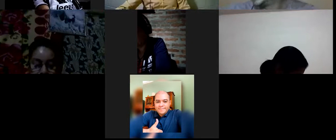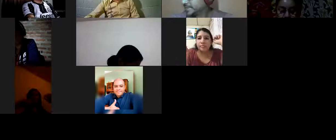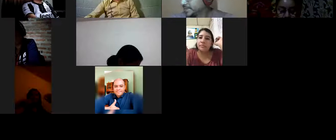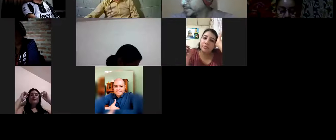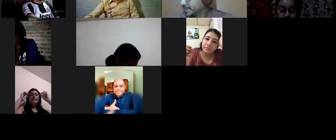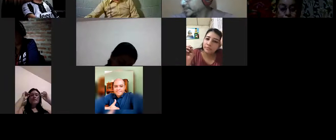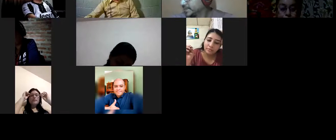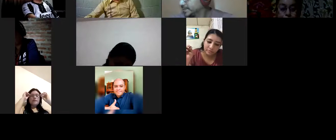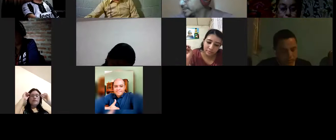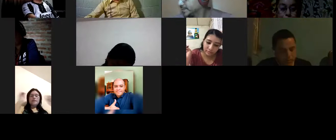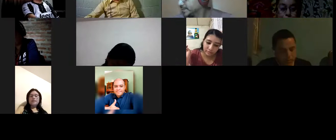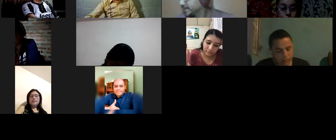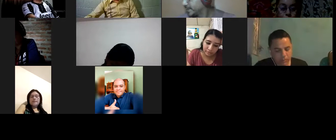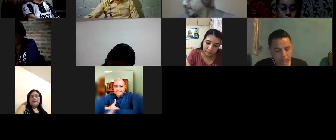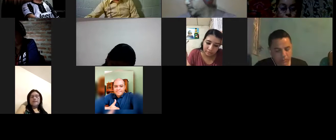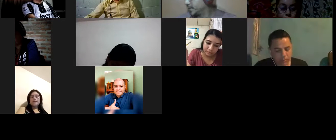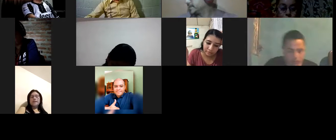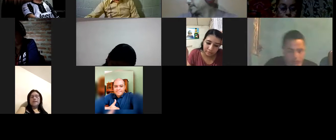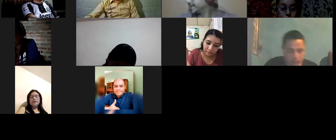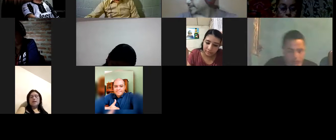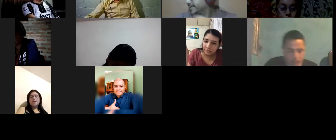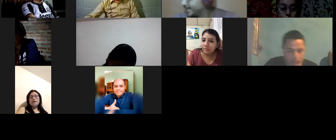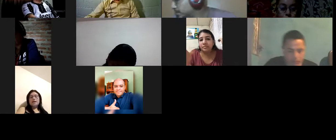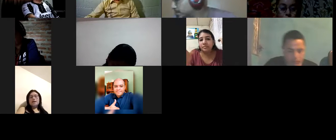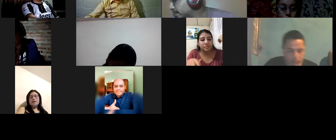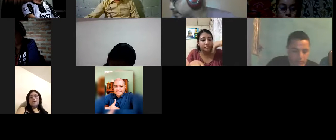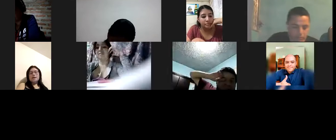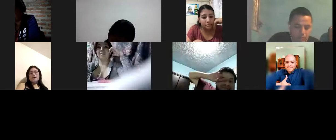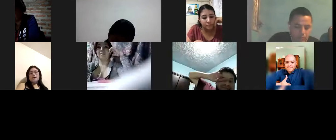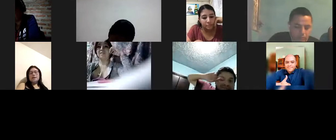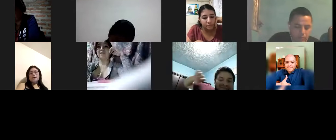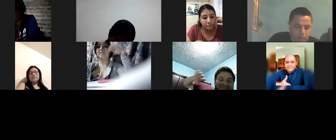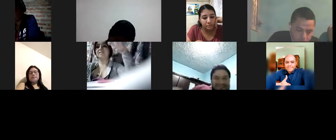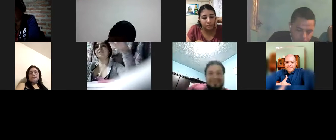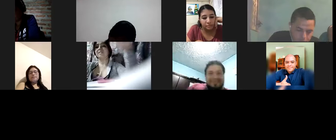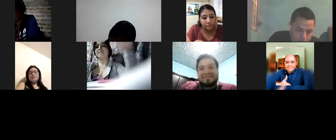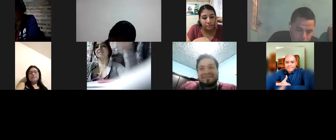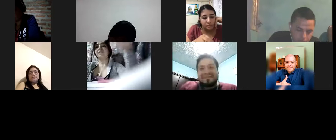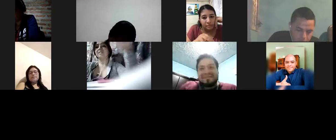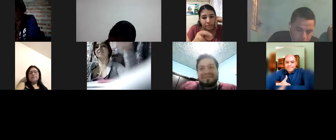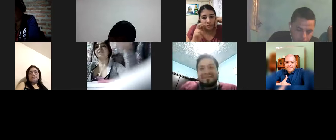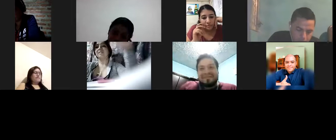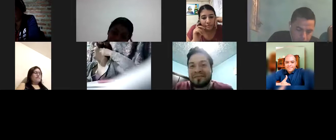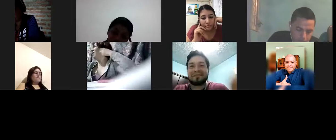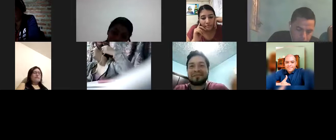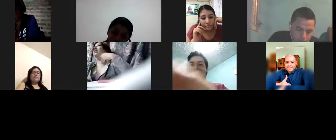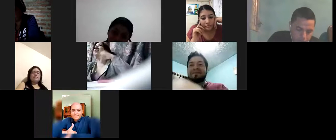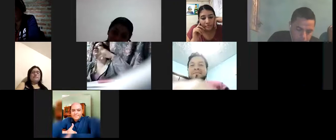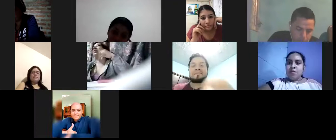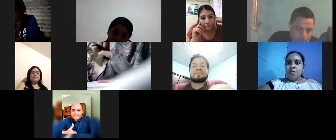Yes, everybody's here. So let's start with Liani and